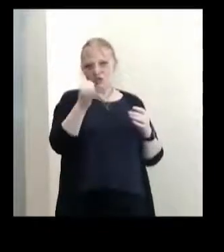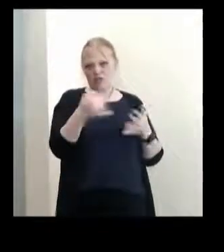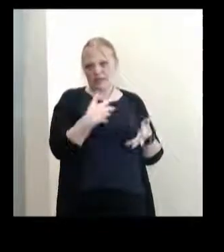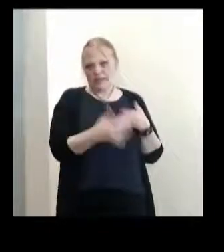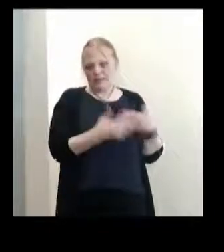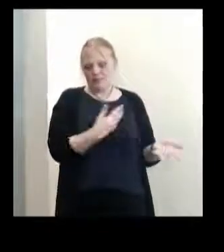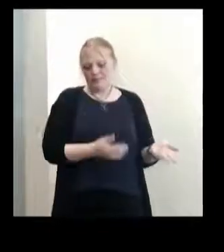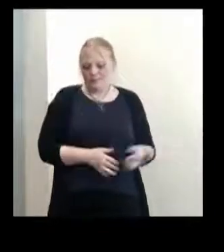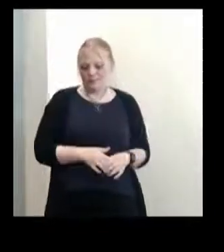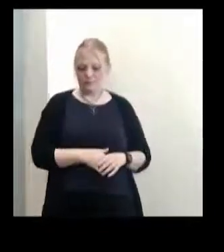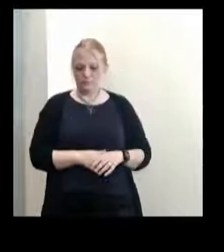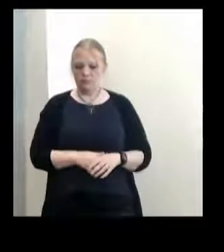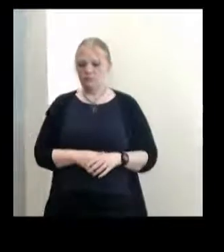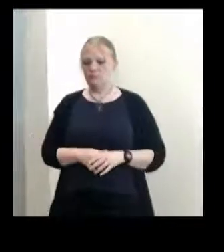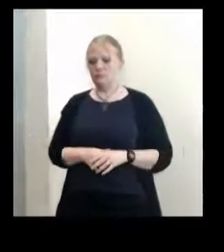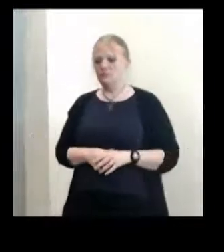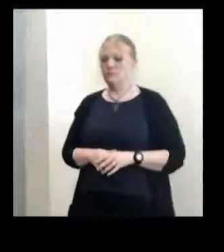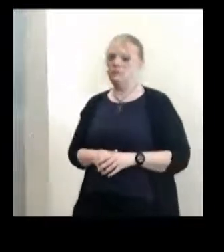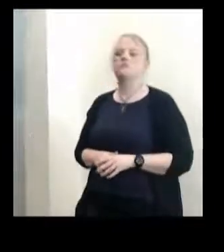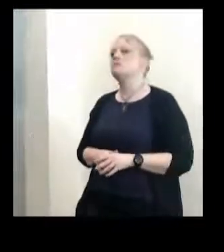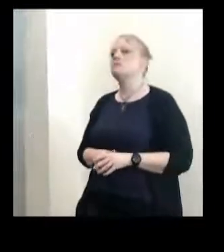anyway.